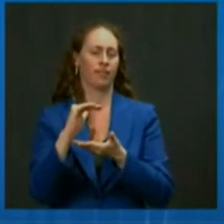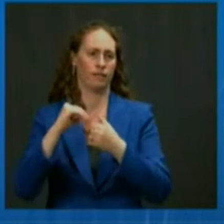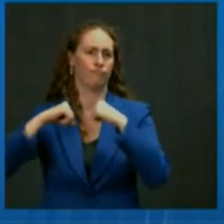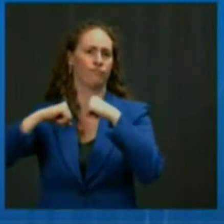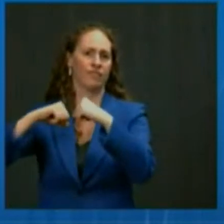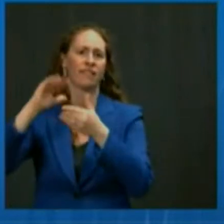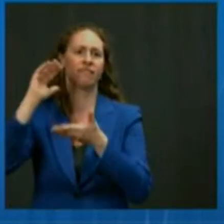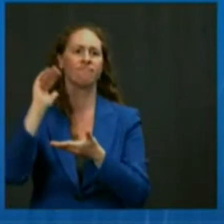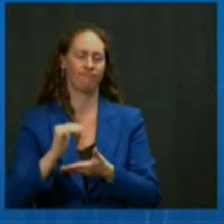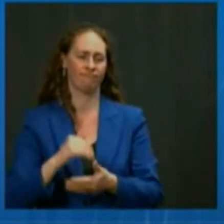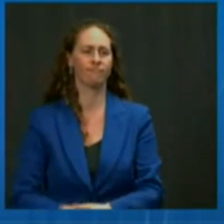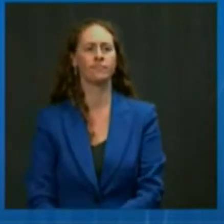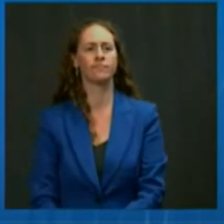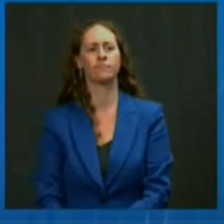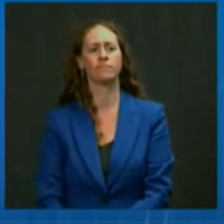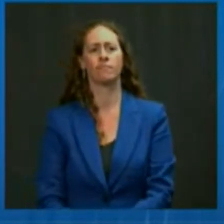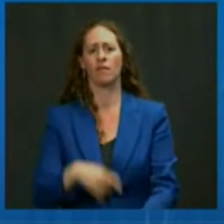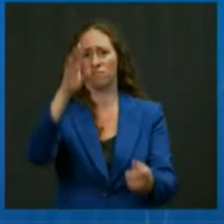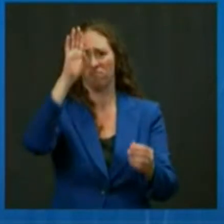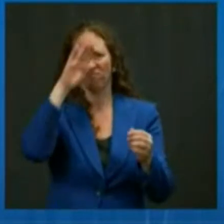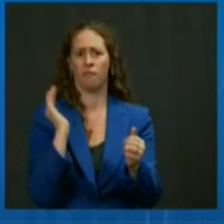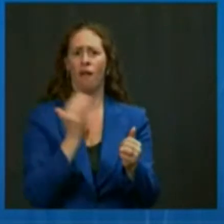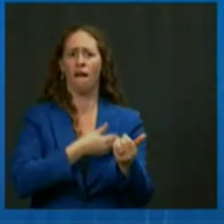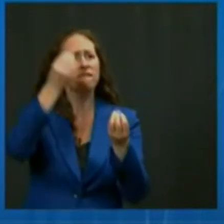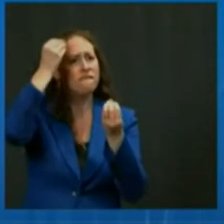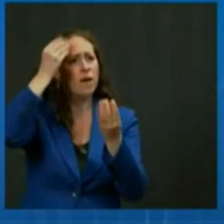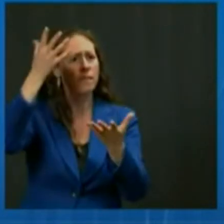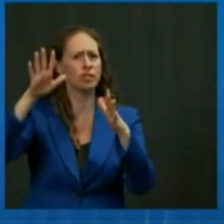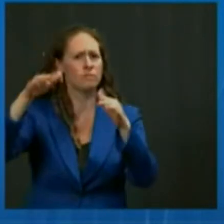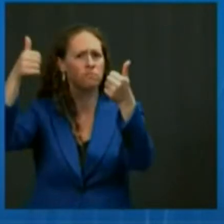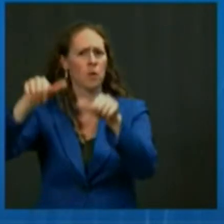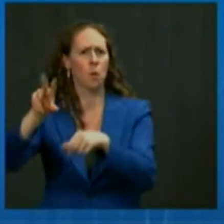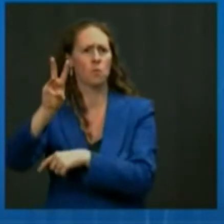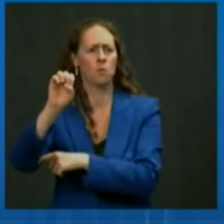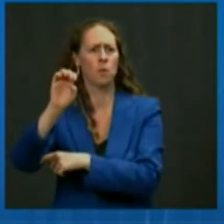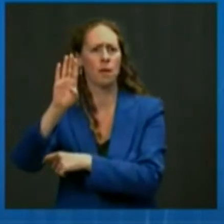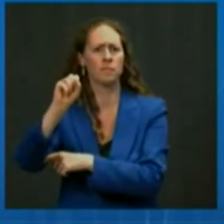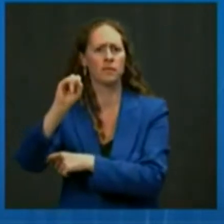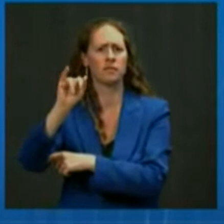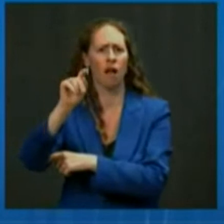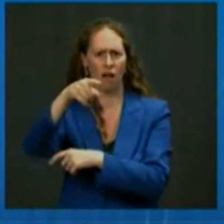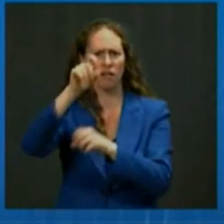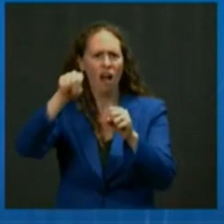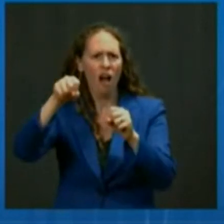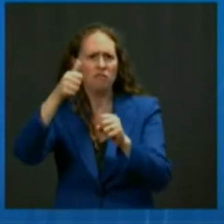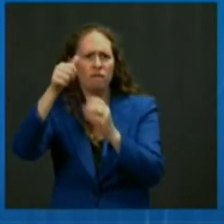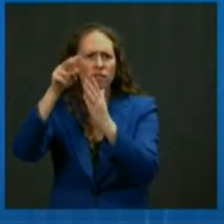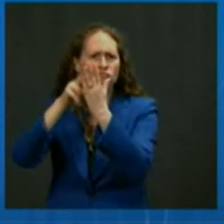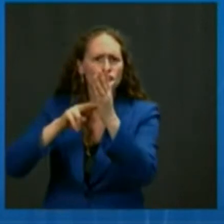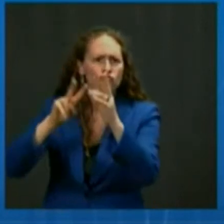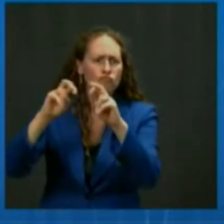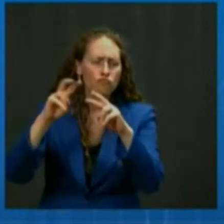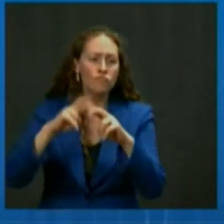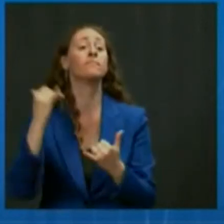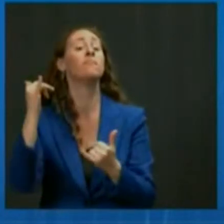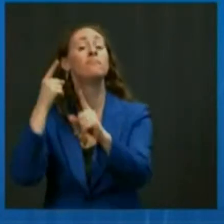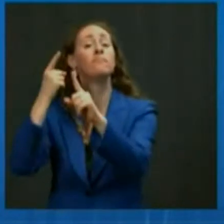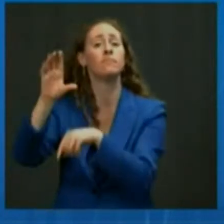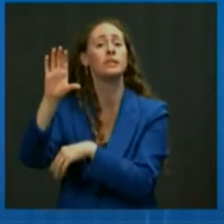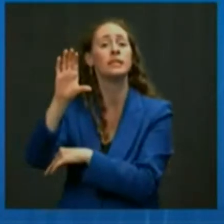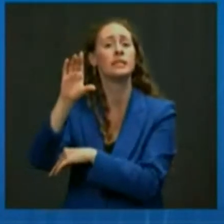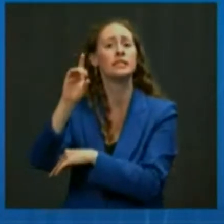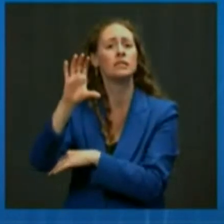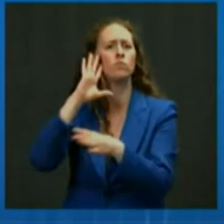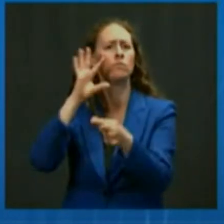server. Today, CDC will also publish data from our National Healthcare Safety Network, a nursing